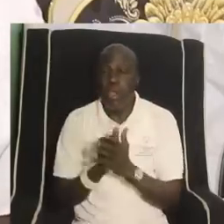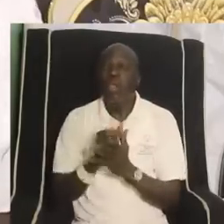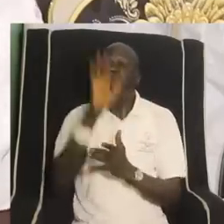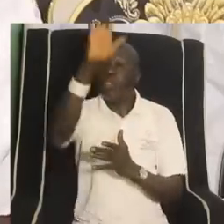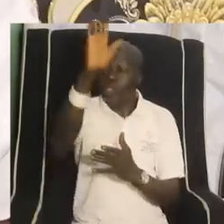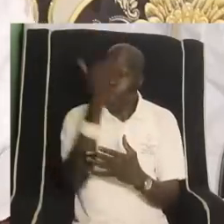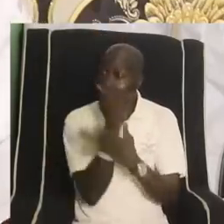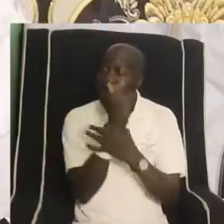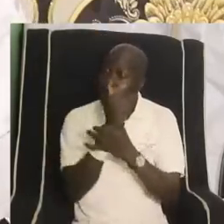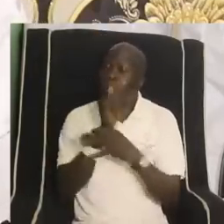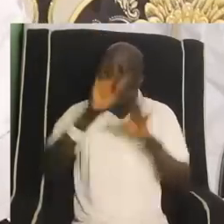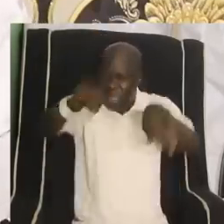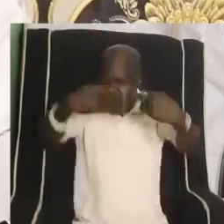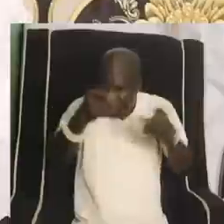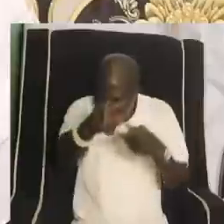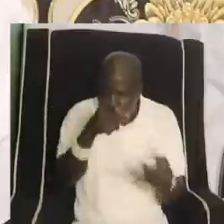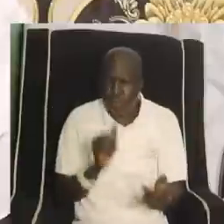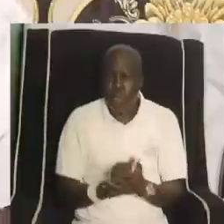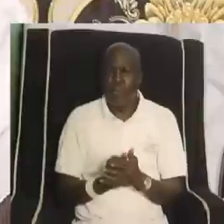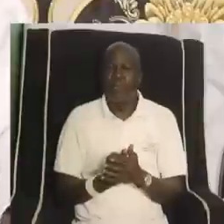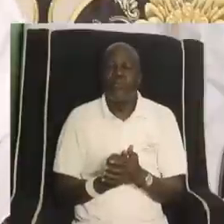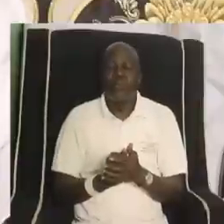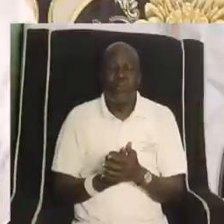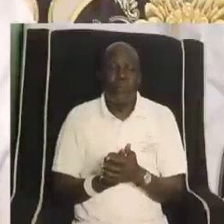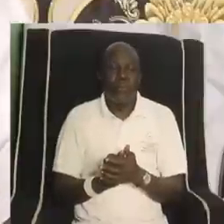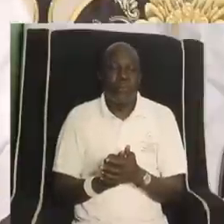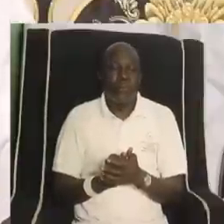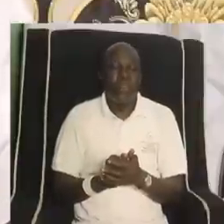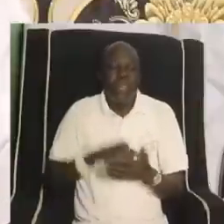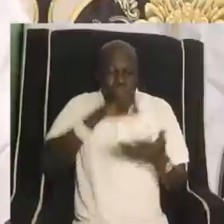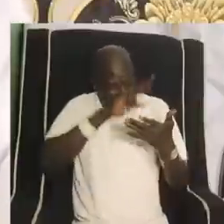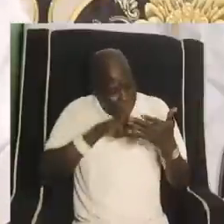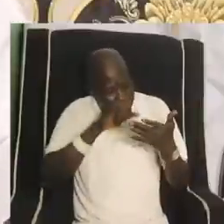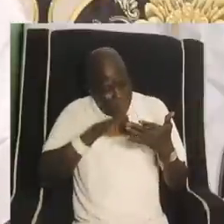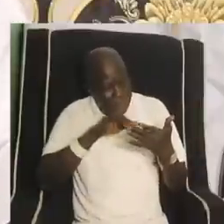of God, you will get it. But read it,